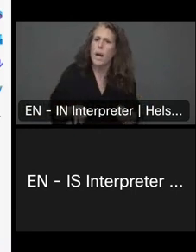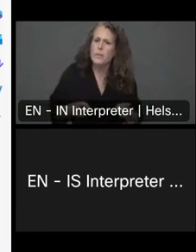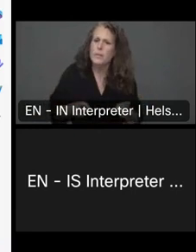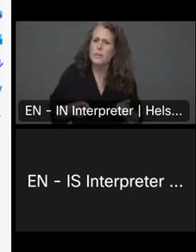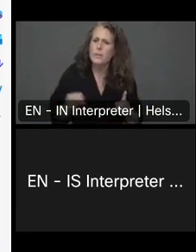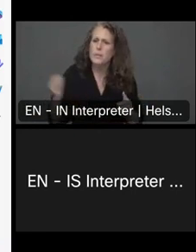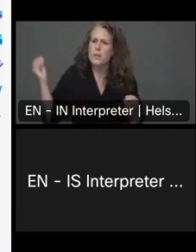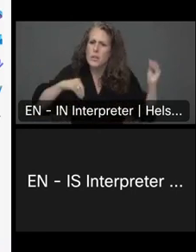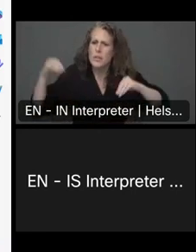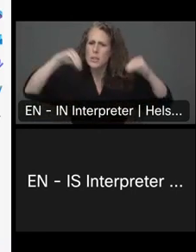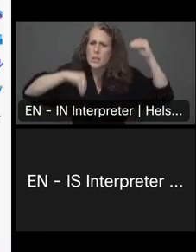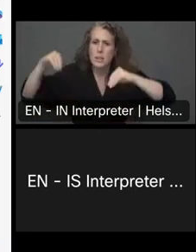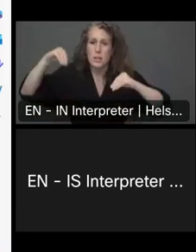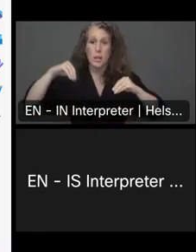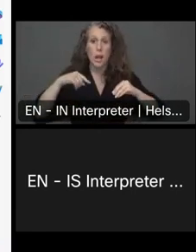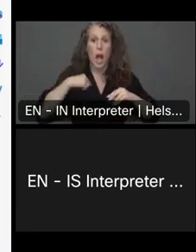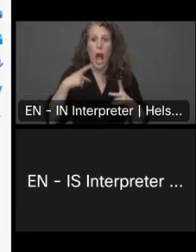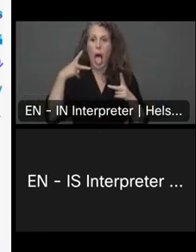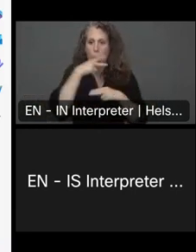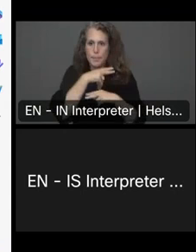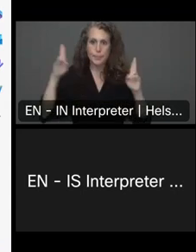is considered to be impolite. Mm-hmm.